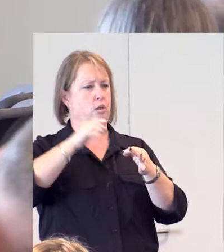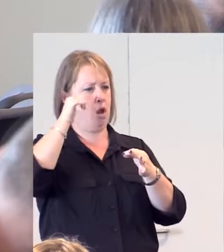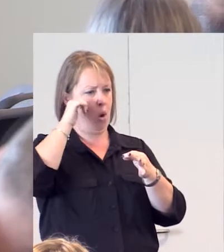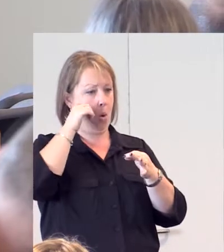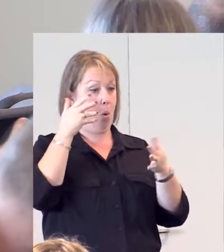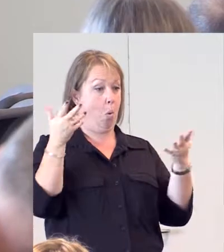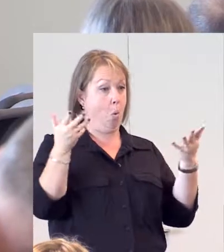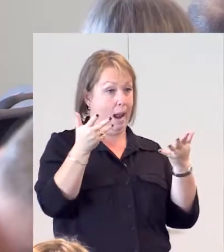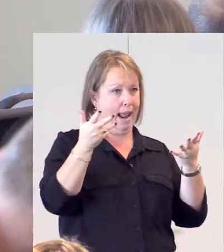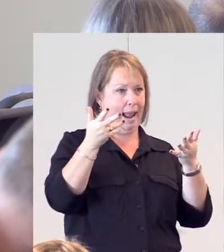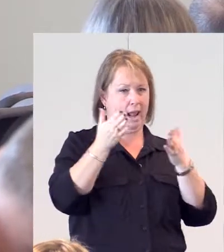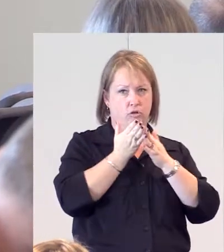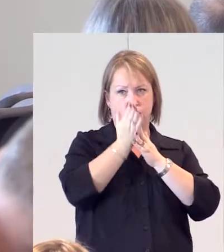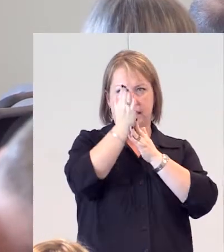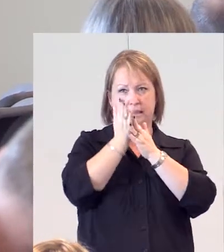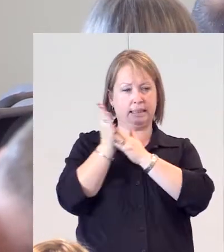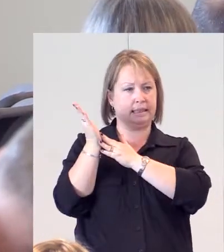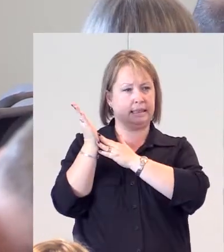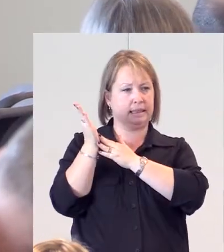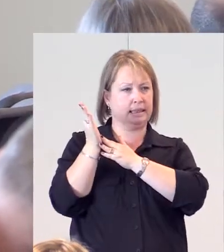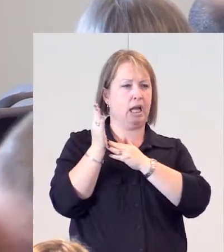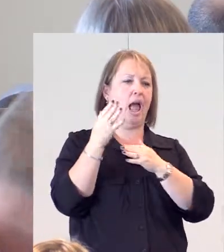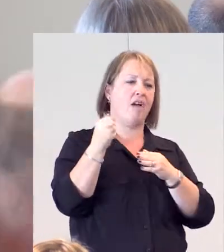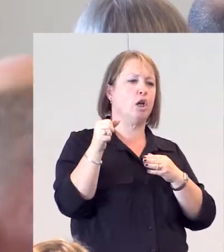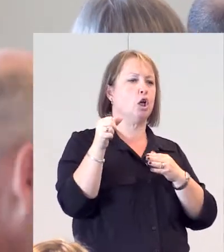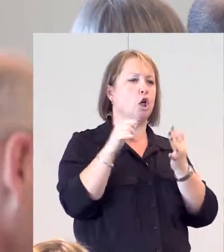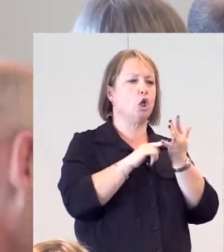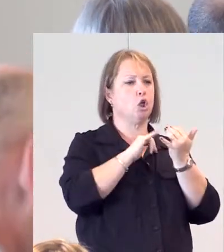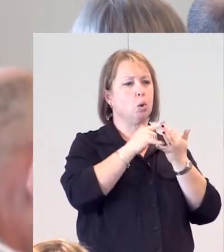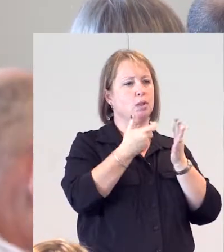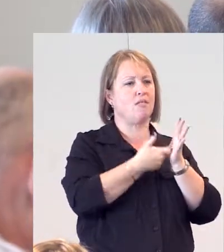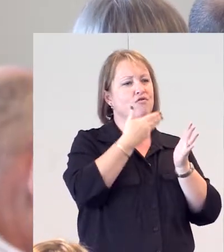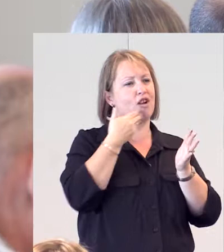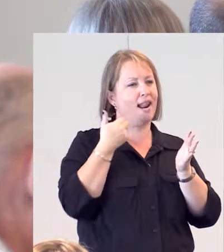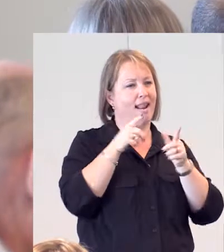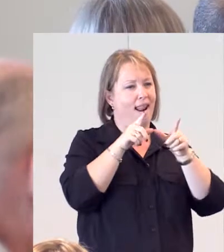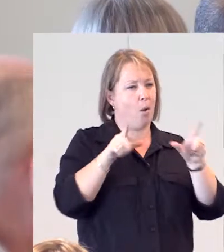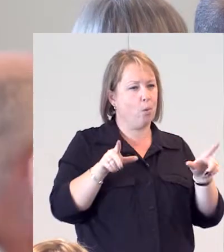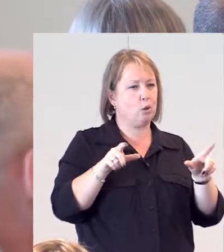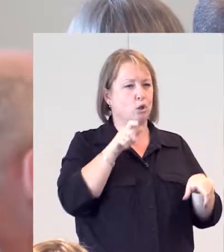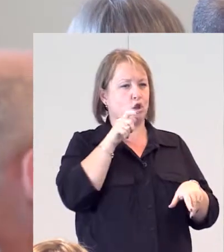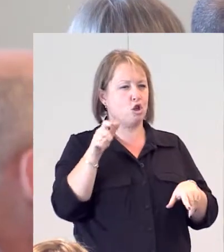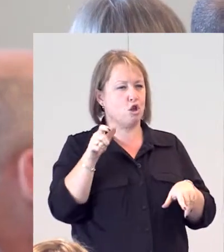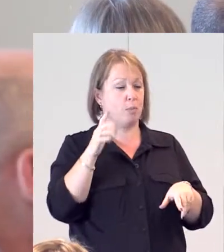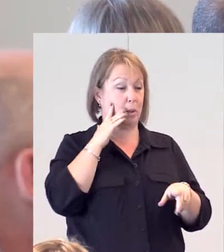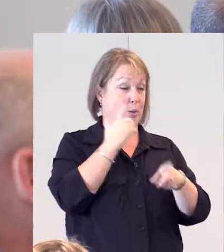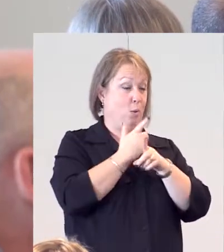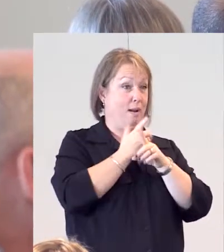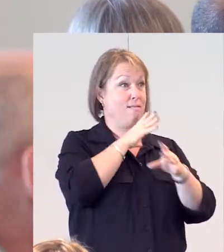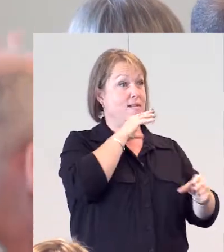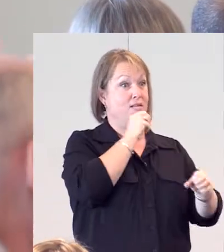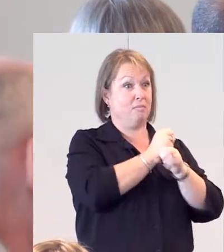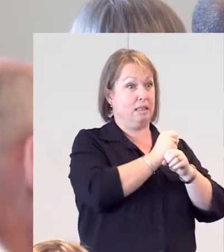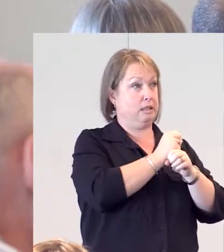directing, rather, you know, having it in user-friendly language, layman's terms. So, you know, when you're talking amongst government bodies and things, it can